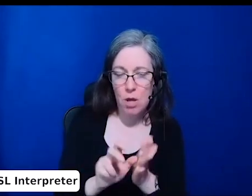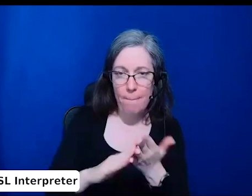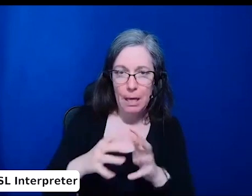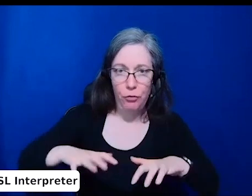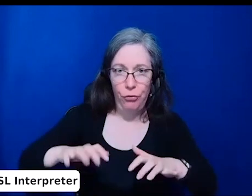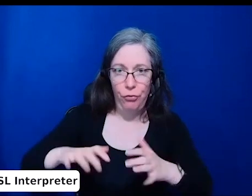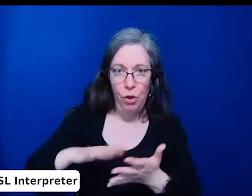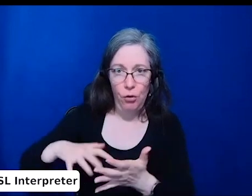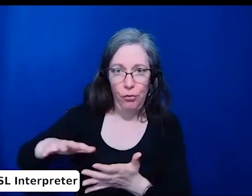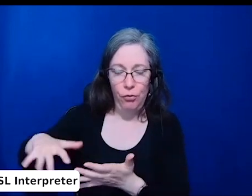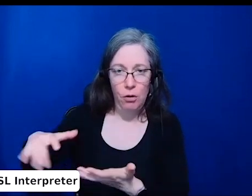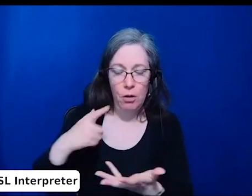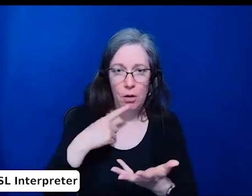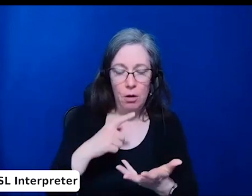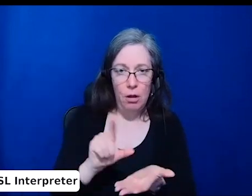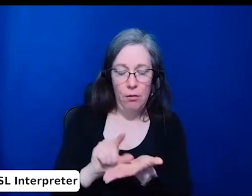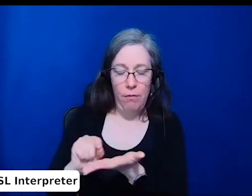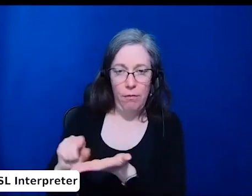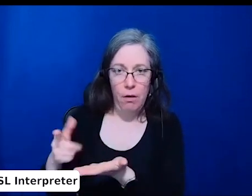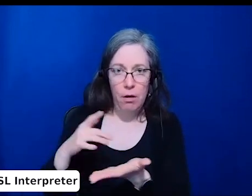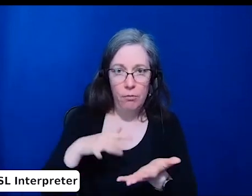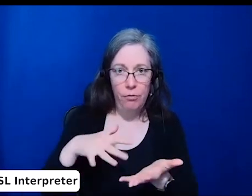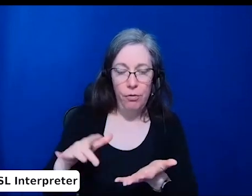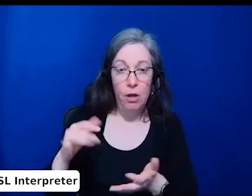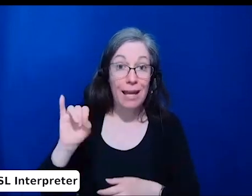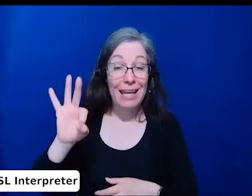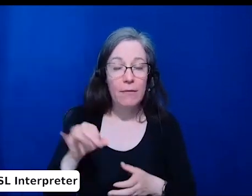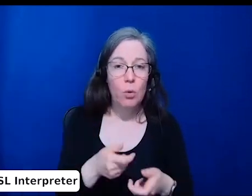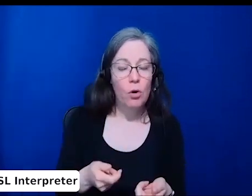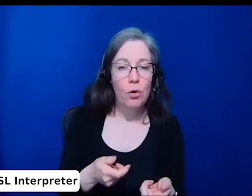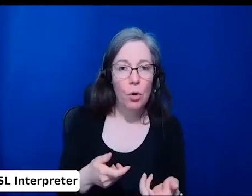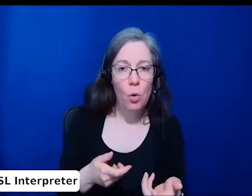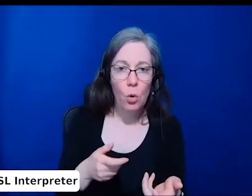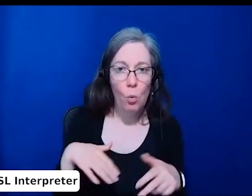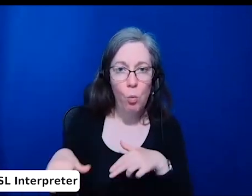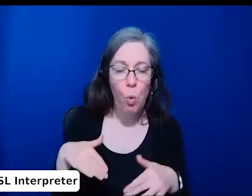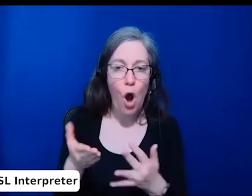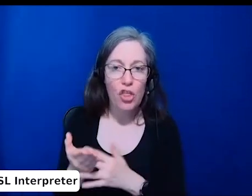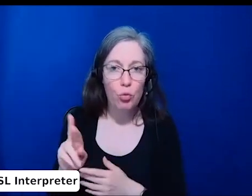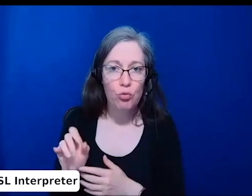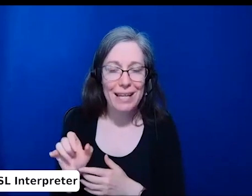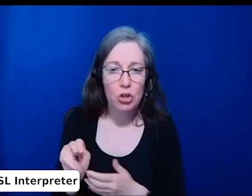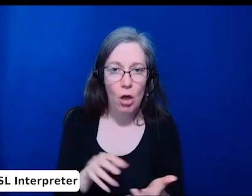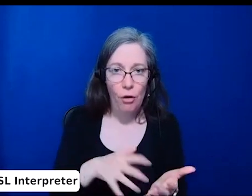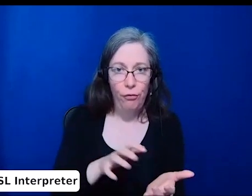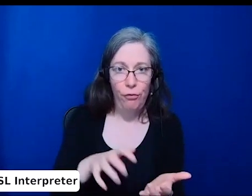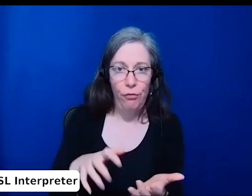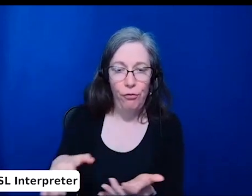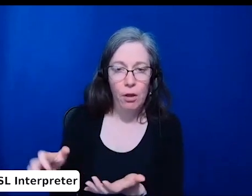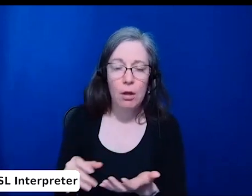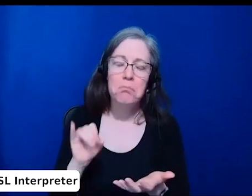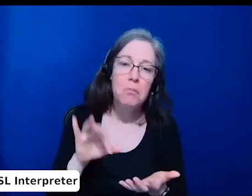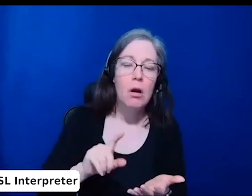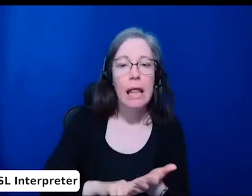by producing series of clicks. And so if there is less radiation, it'll click slower, and if there's more radiation, it'll